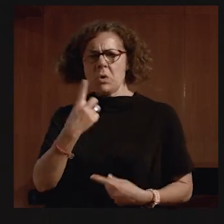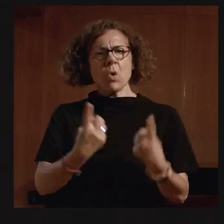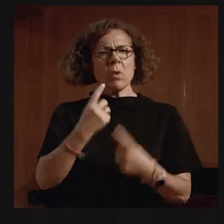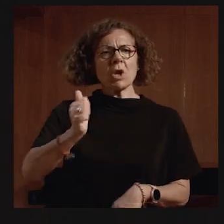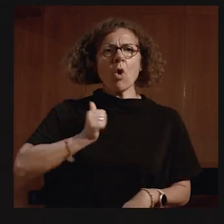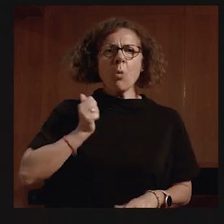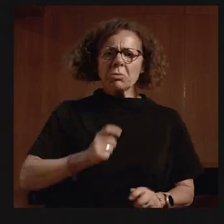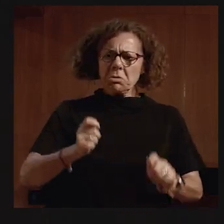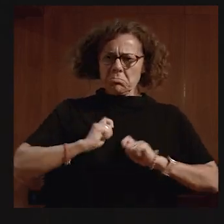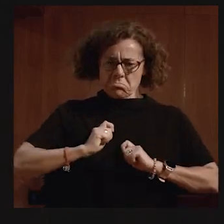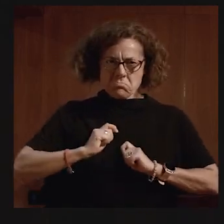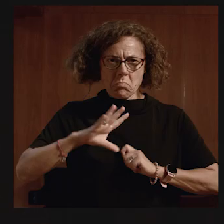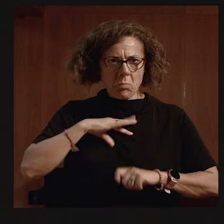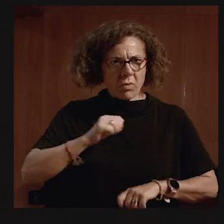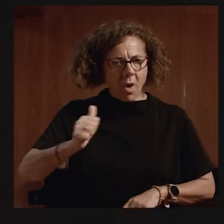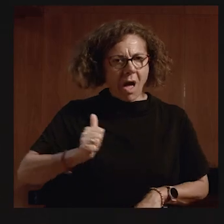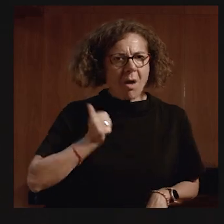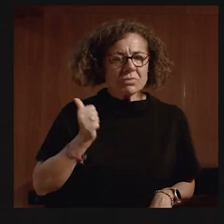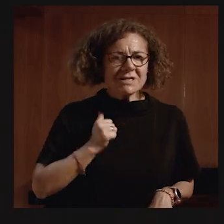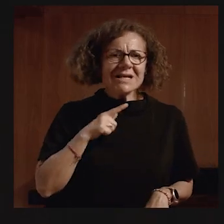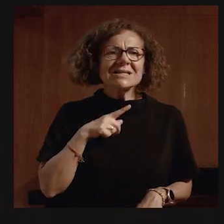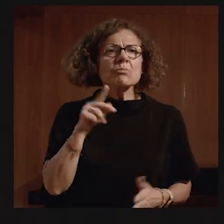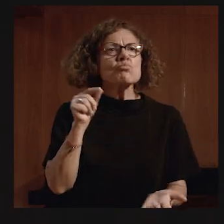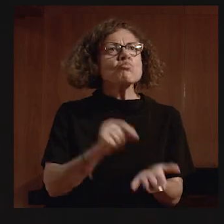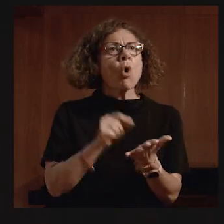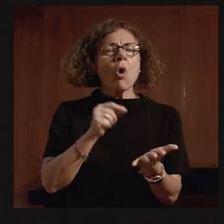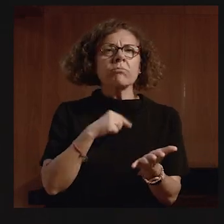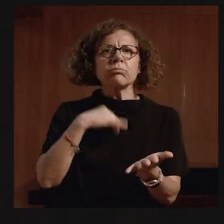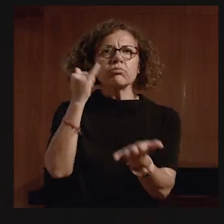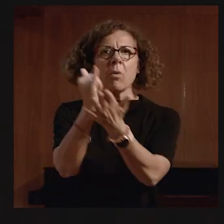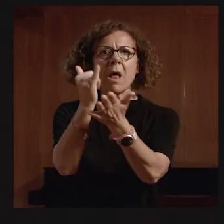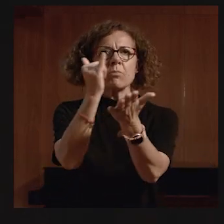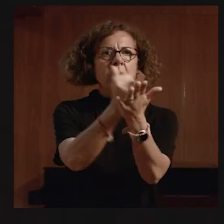to try everything. Even if you find it's not